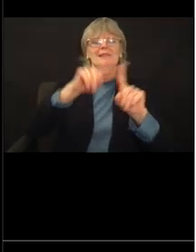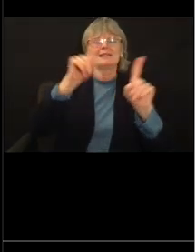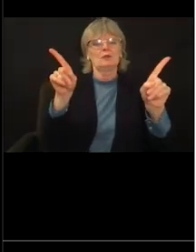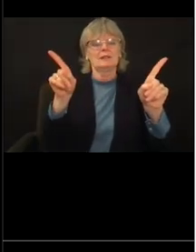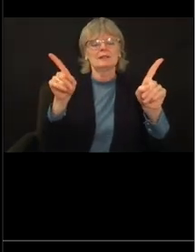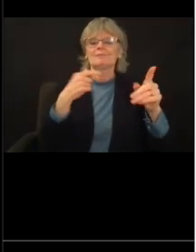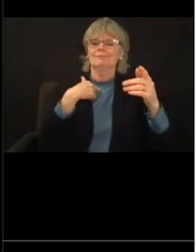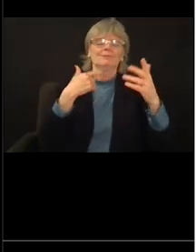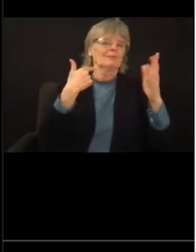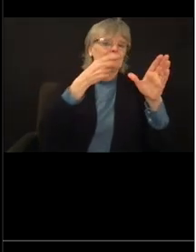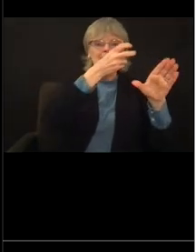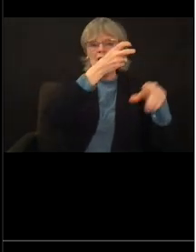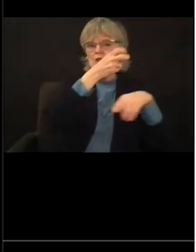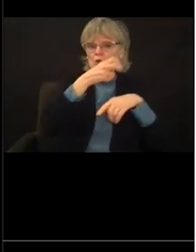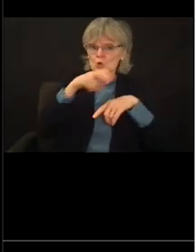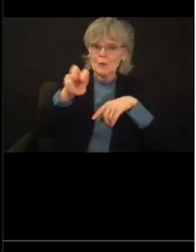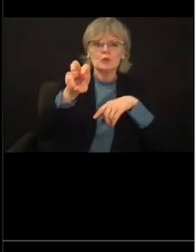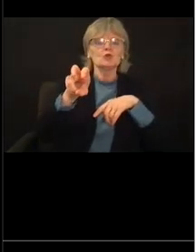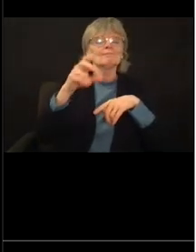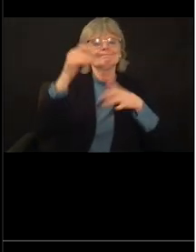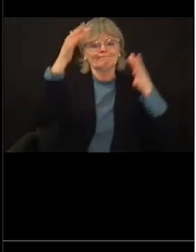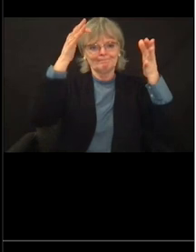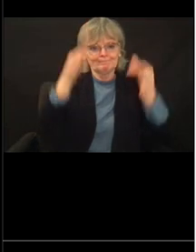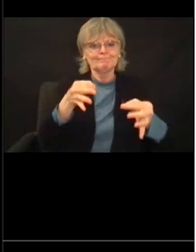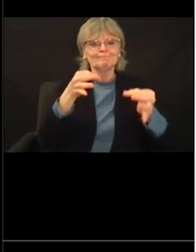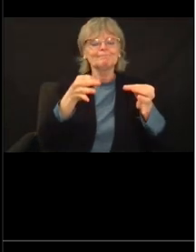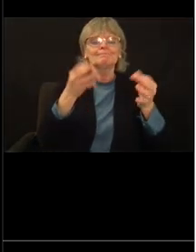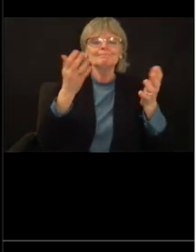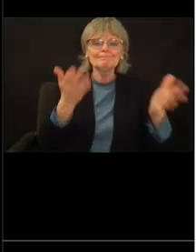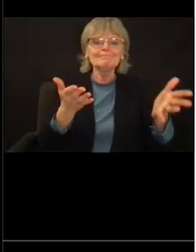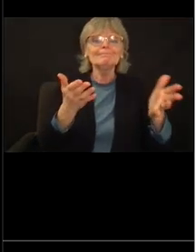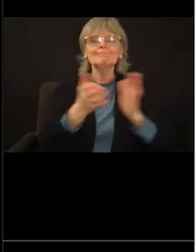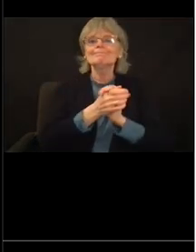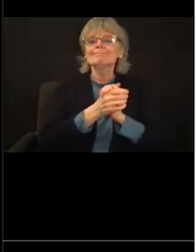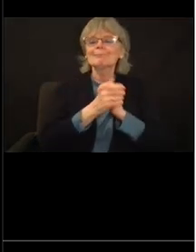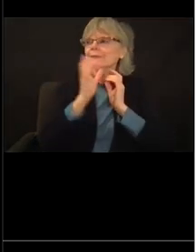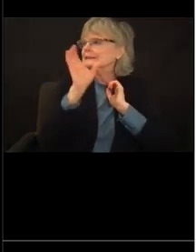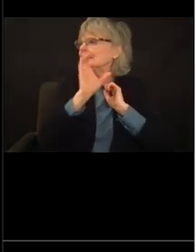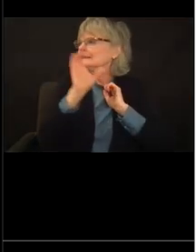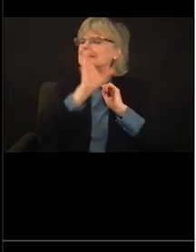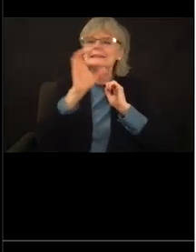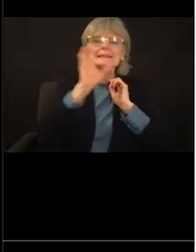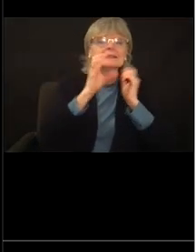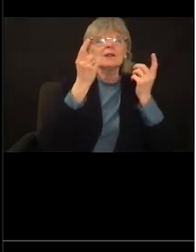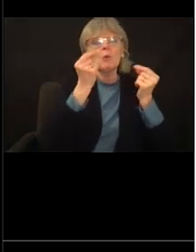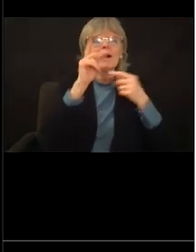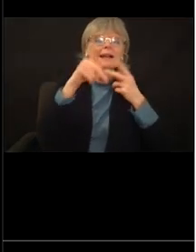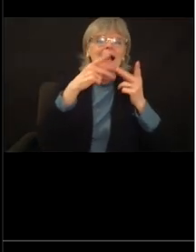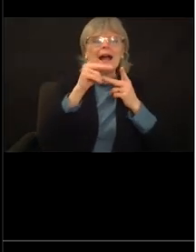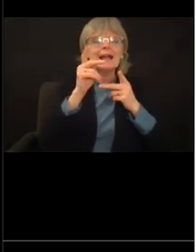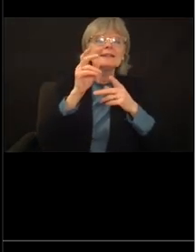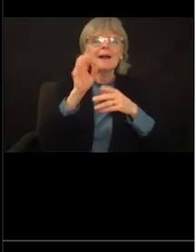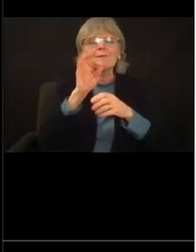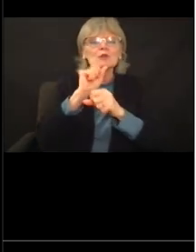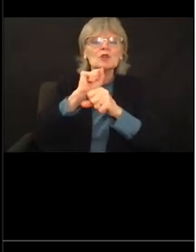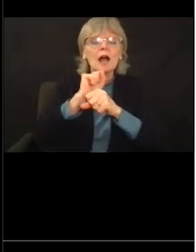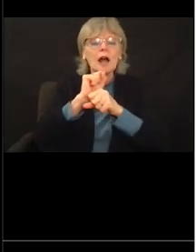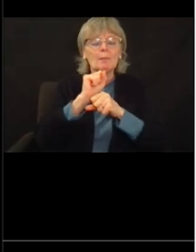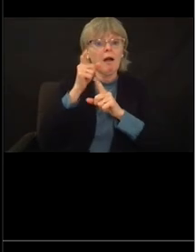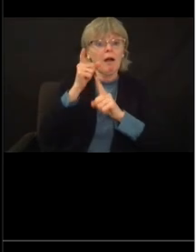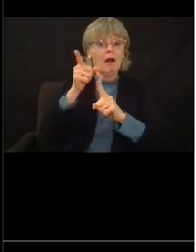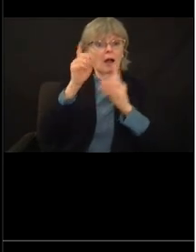that and decided, you know, started looking, and I was like, what's out there? And I was like, here's an educator